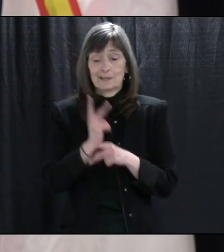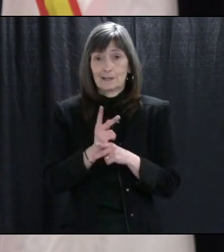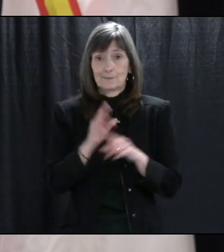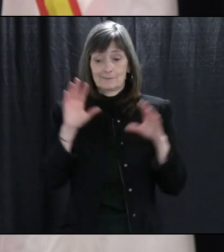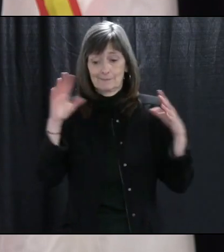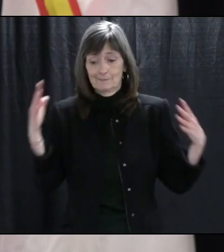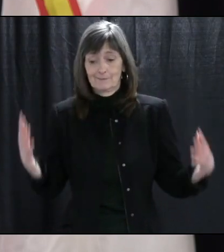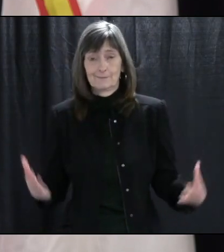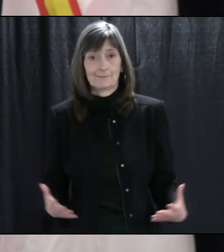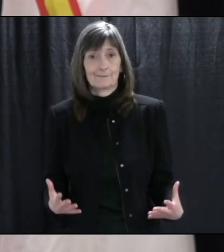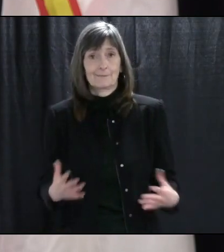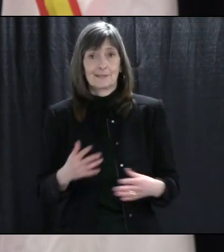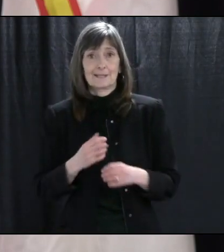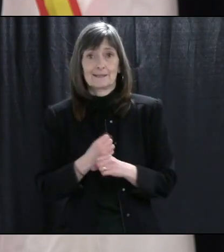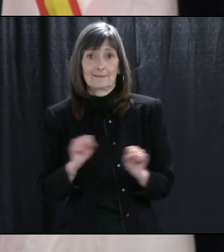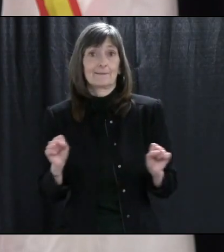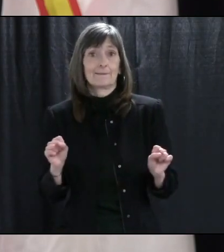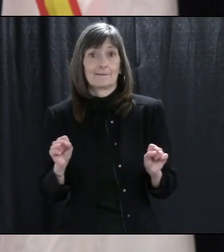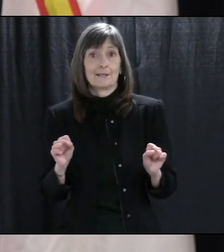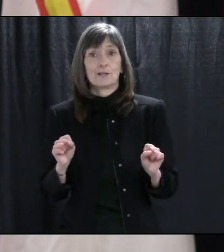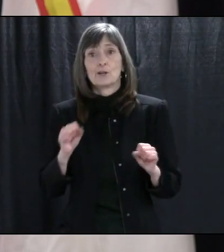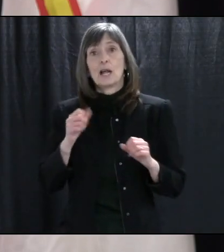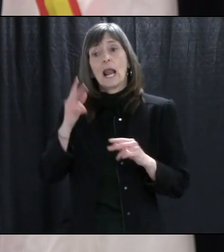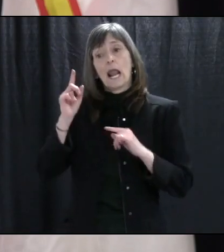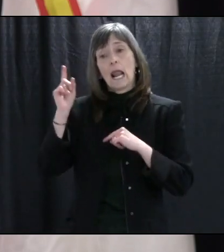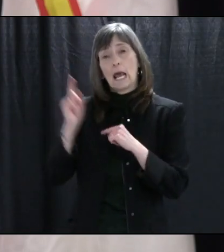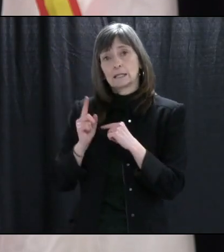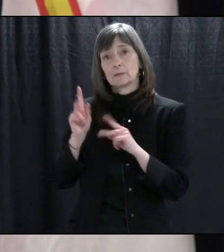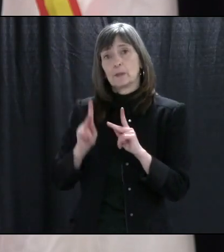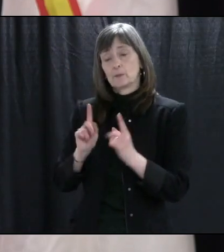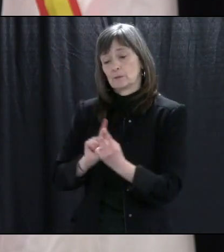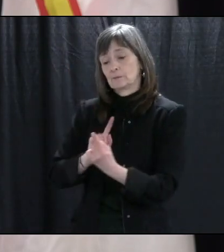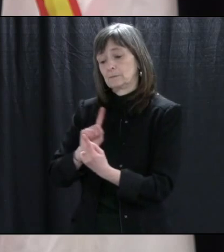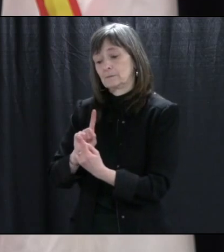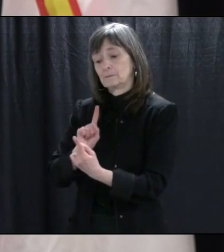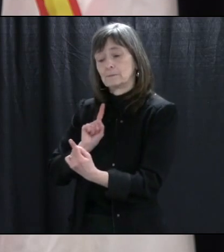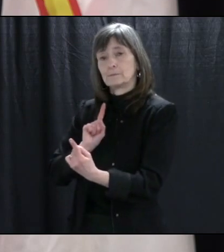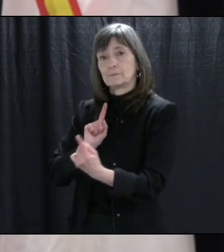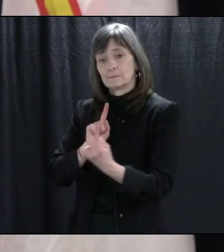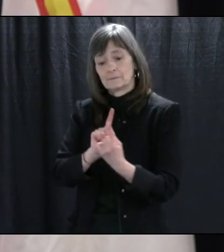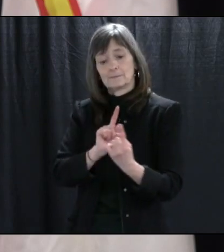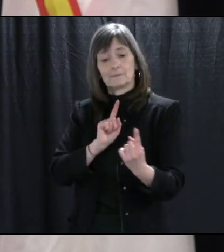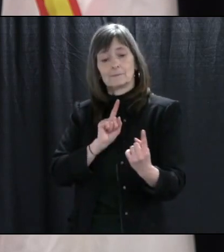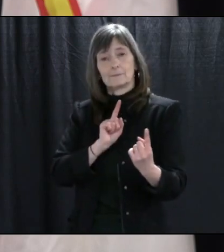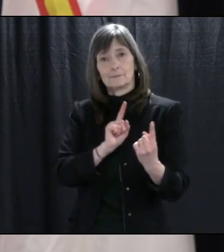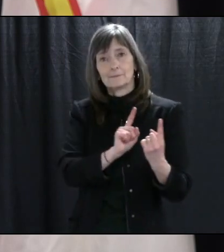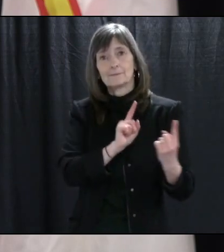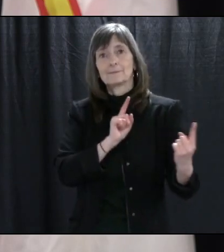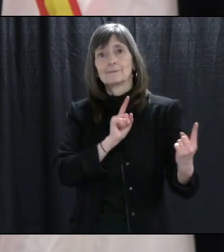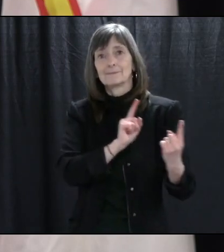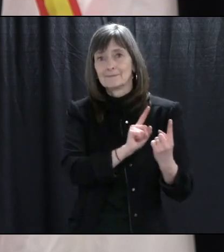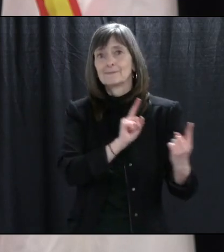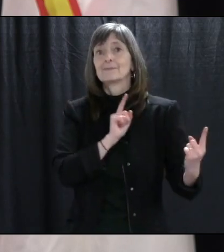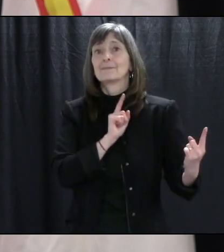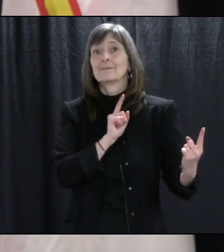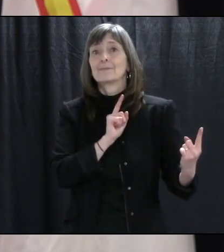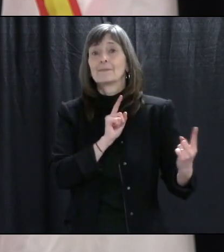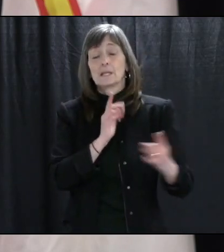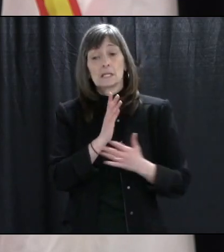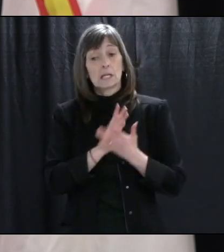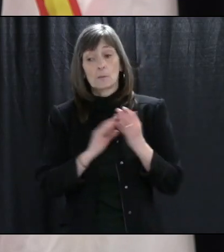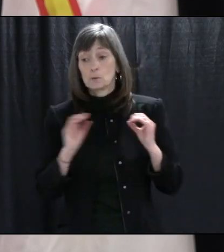safe, and stay away from those touch points. Realizing that for those that are asymptomatic,